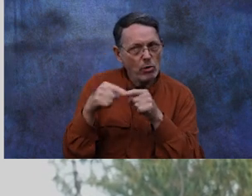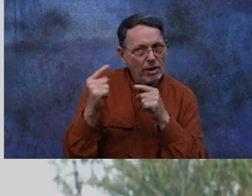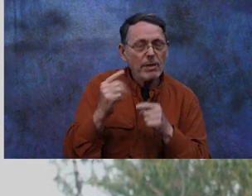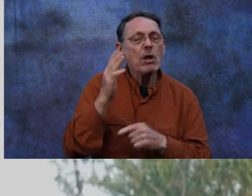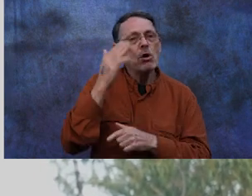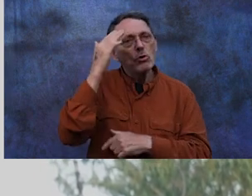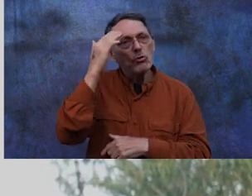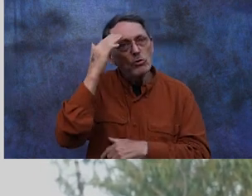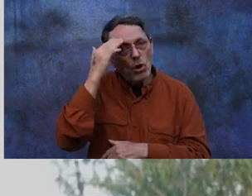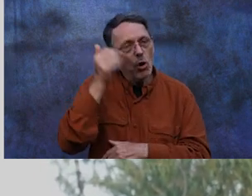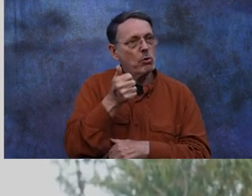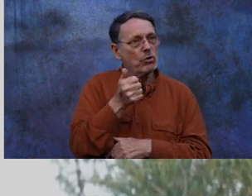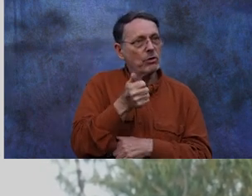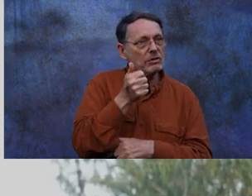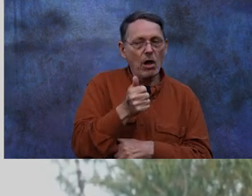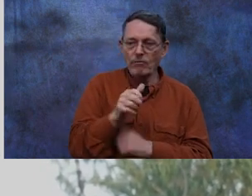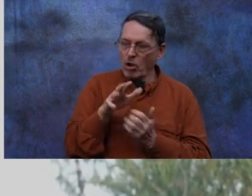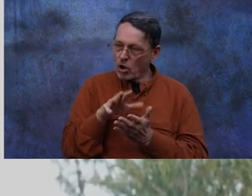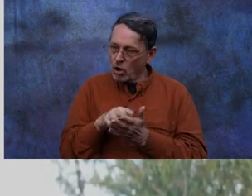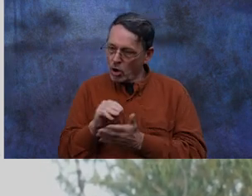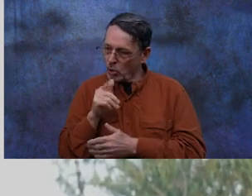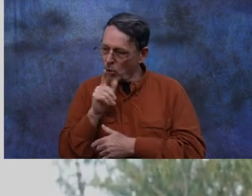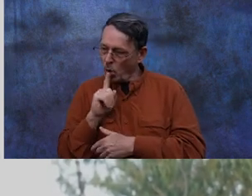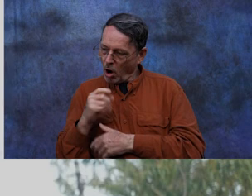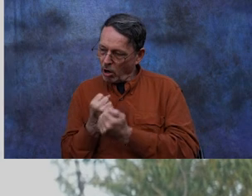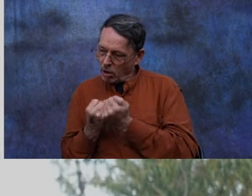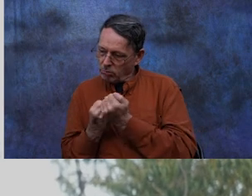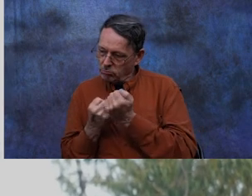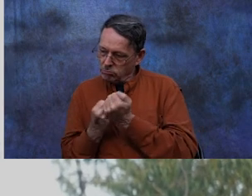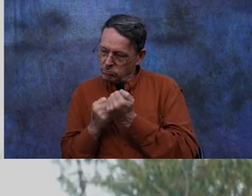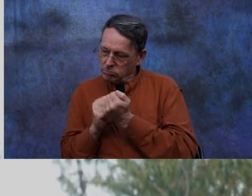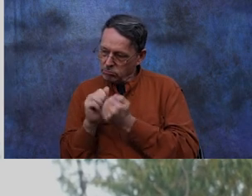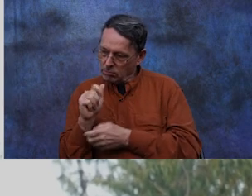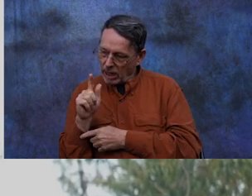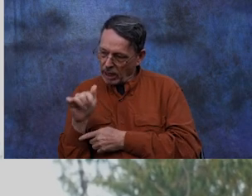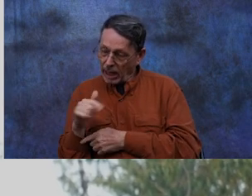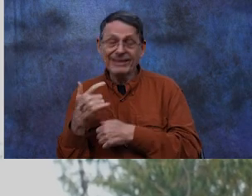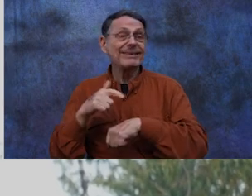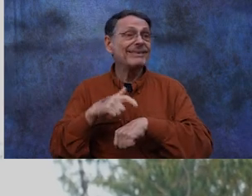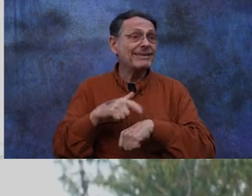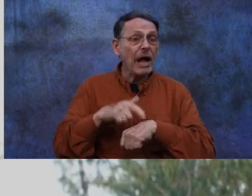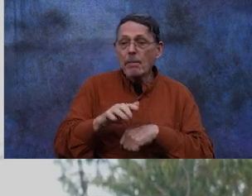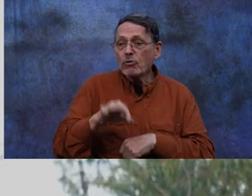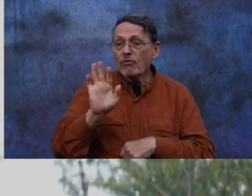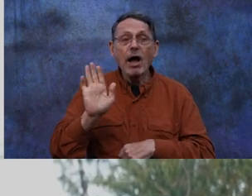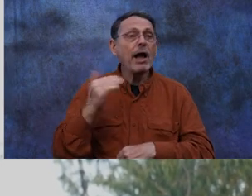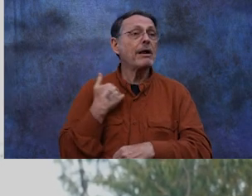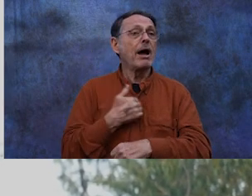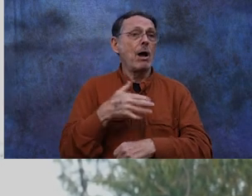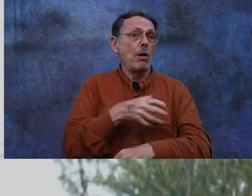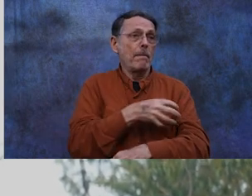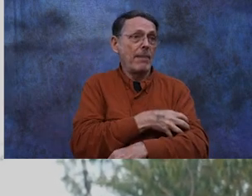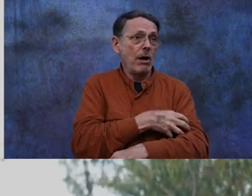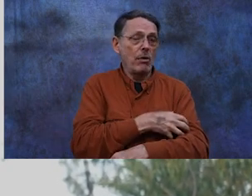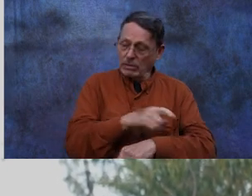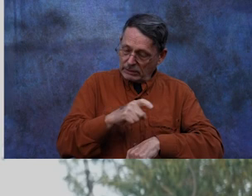Learn your allies. Because it is time for us to find our powers.